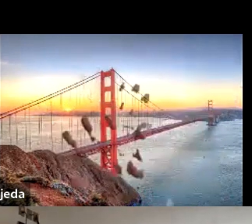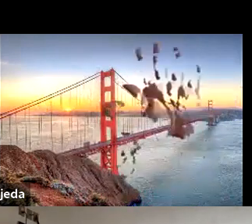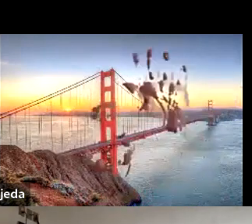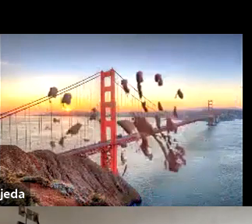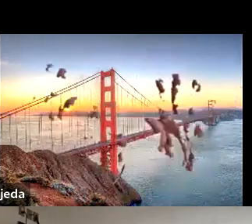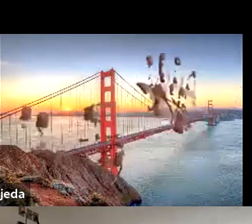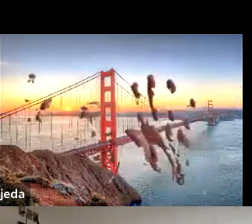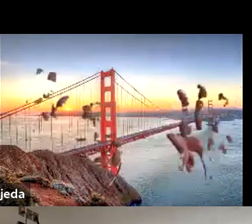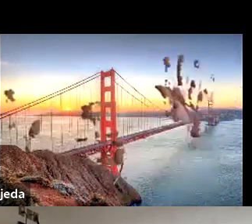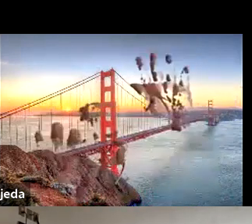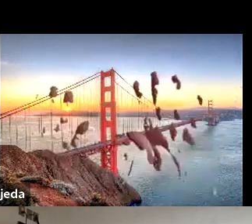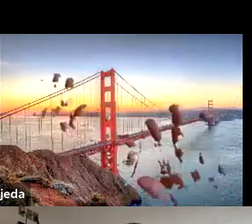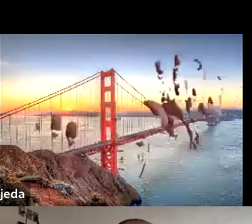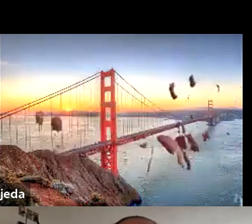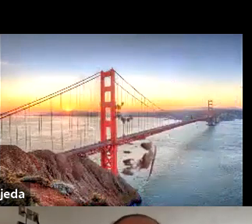shadow.